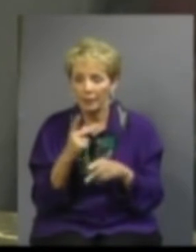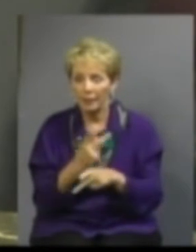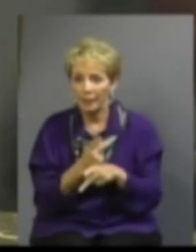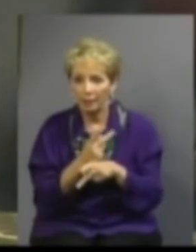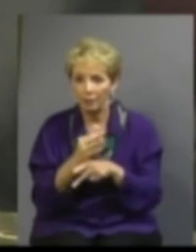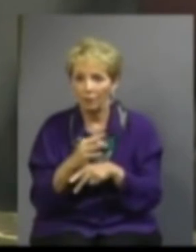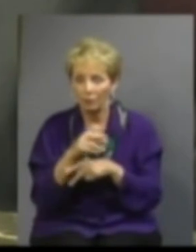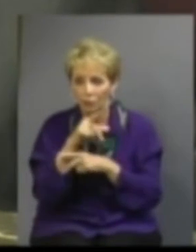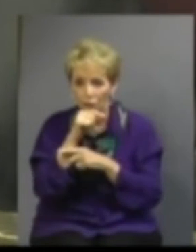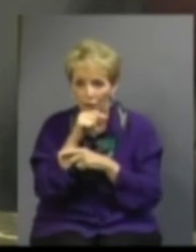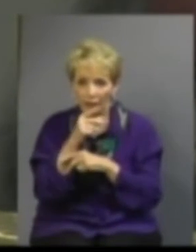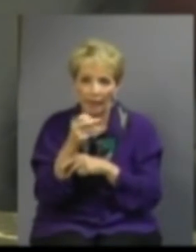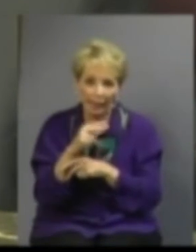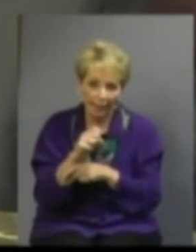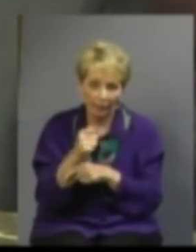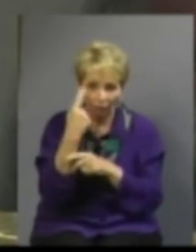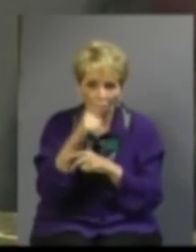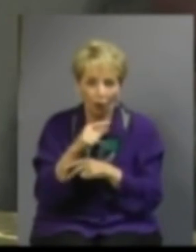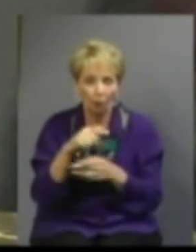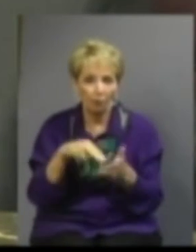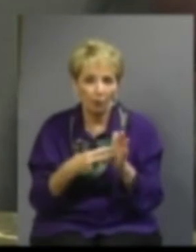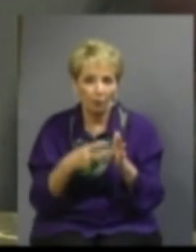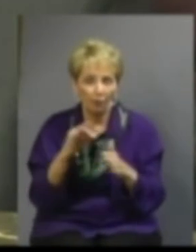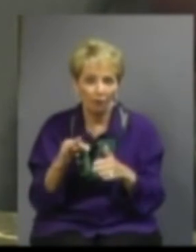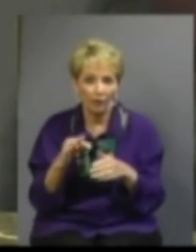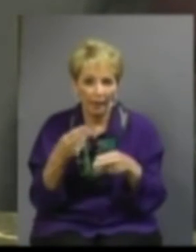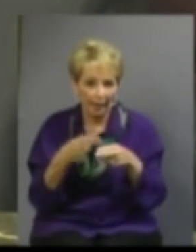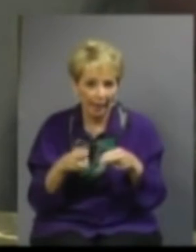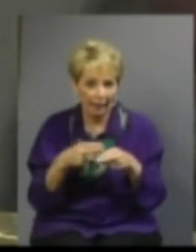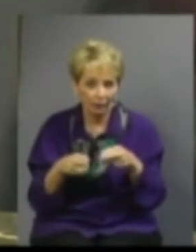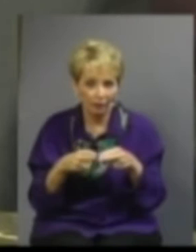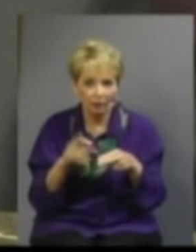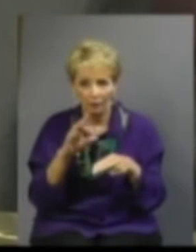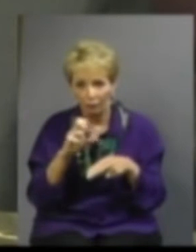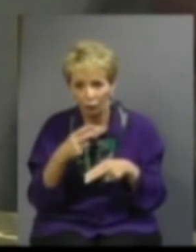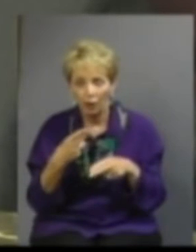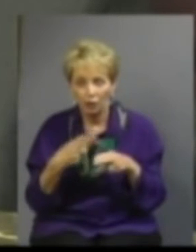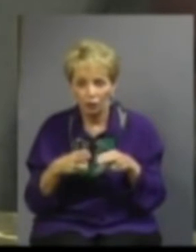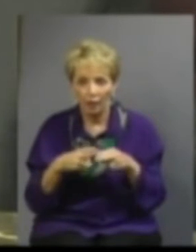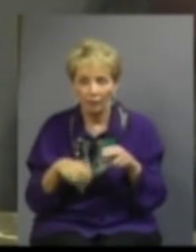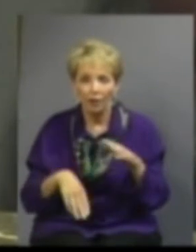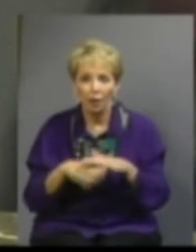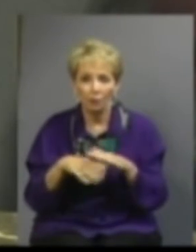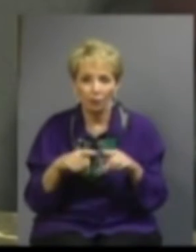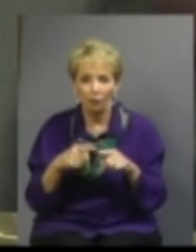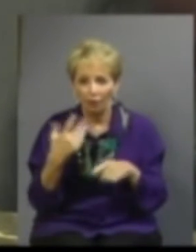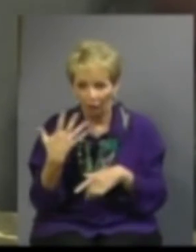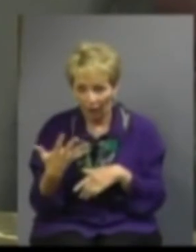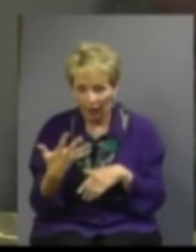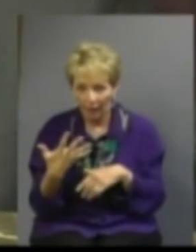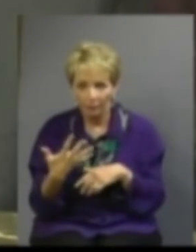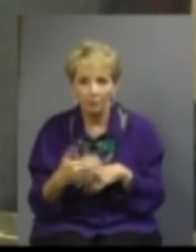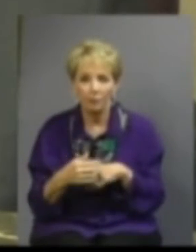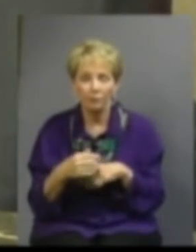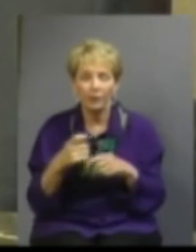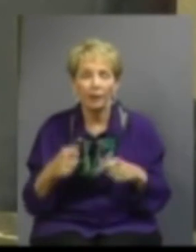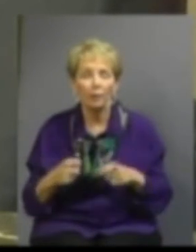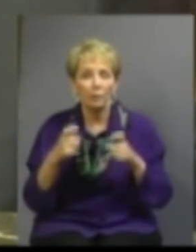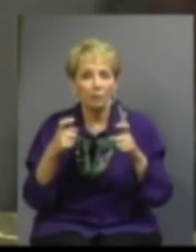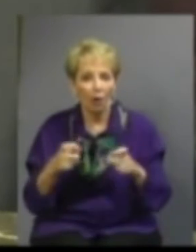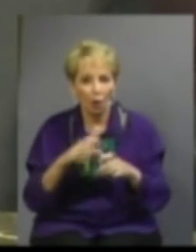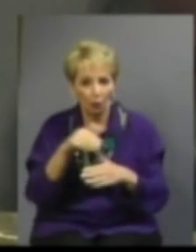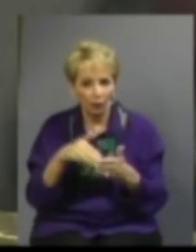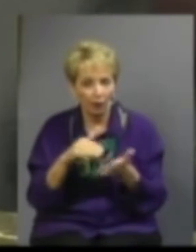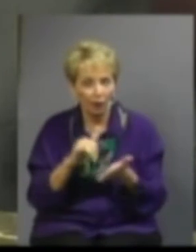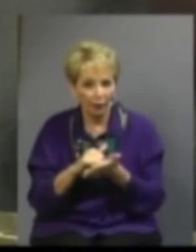of chickens, hens, for purposes of eggs, fresh eggs, up to 5 of those. Again, provided on all